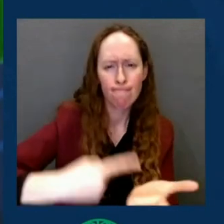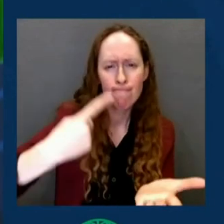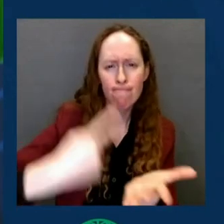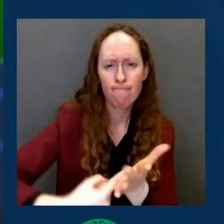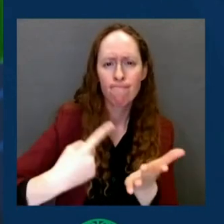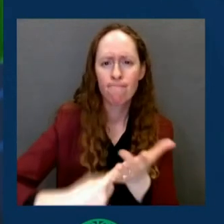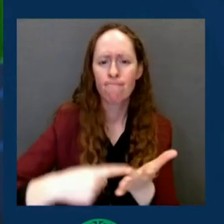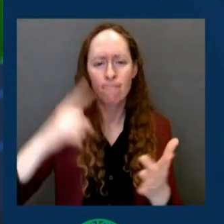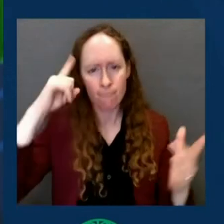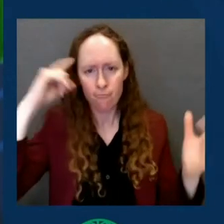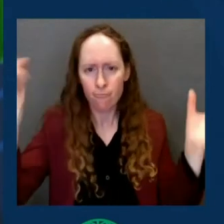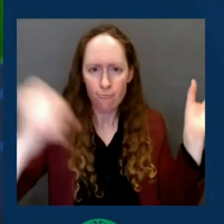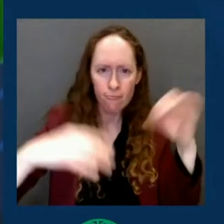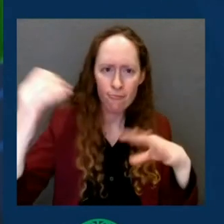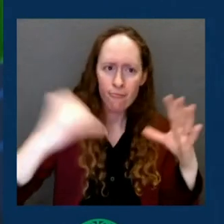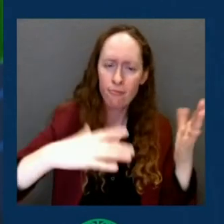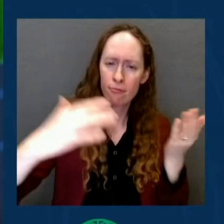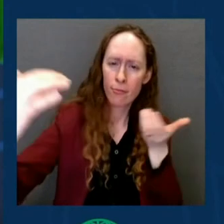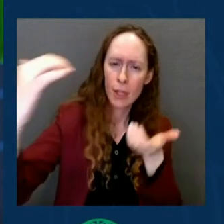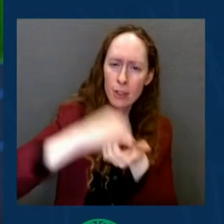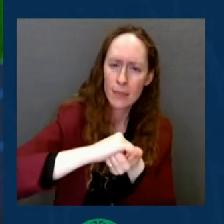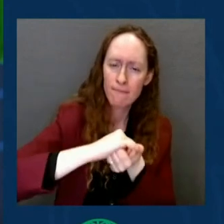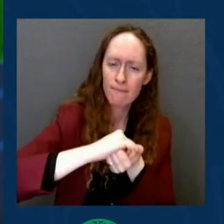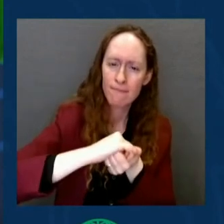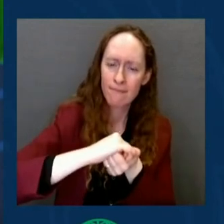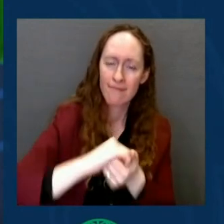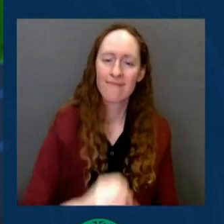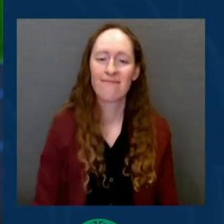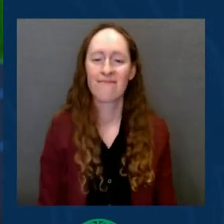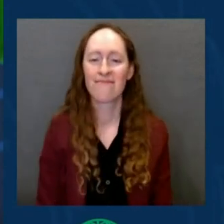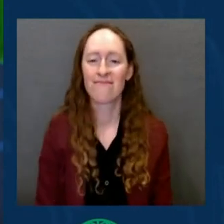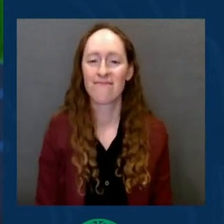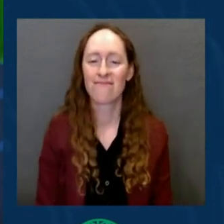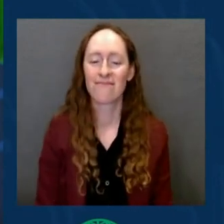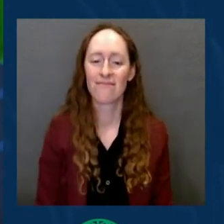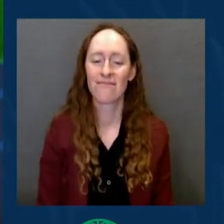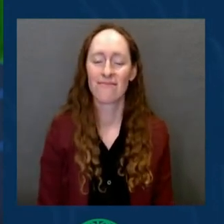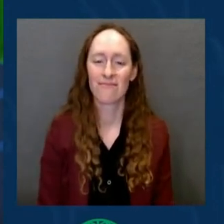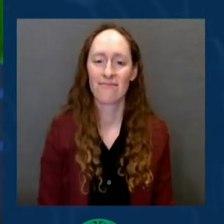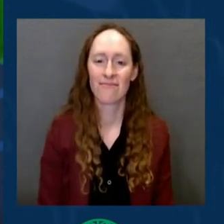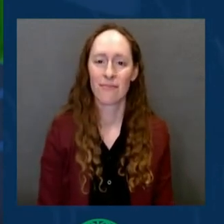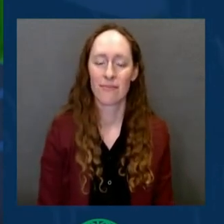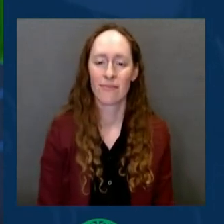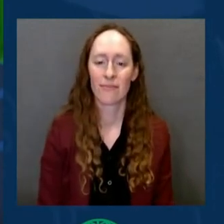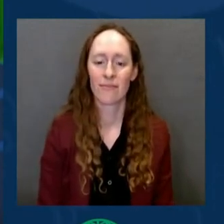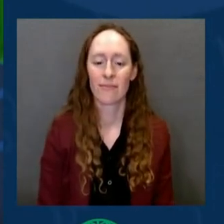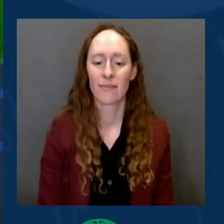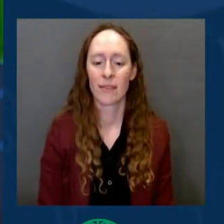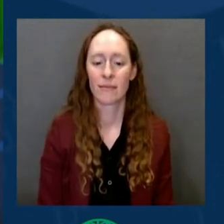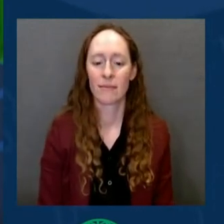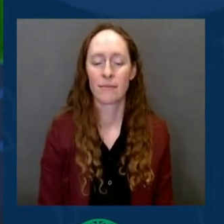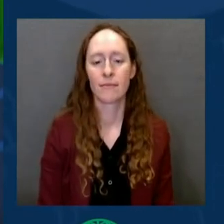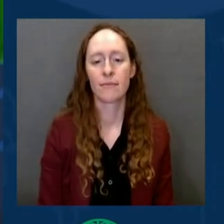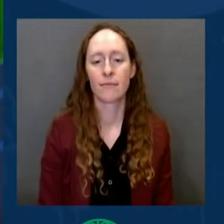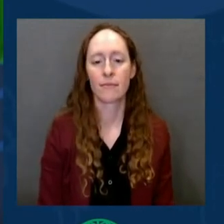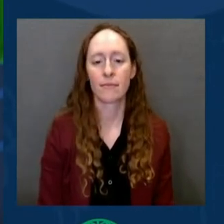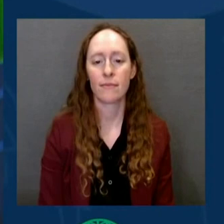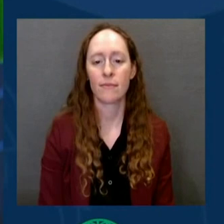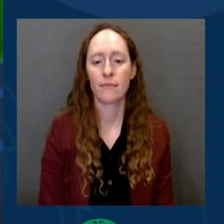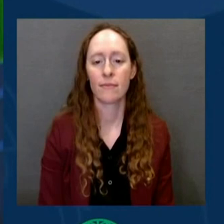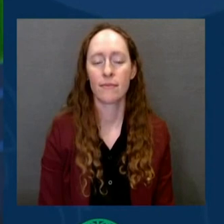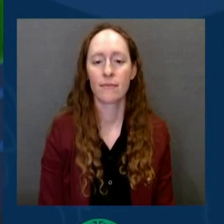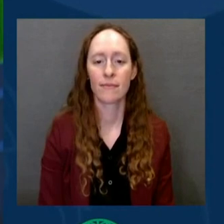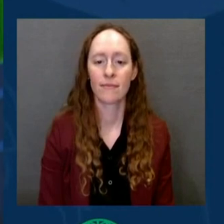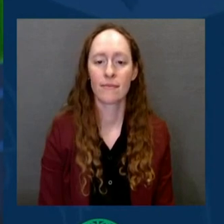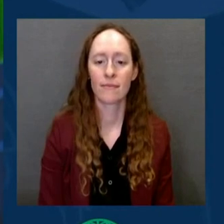strong international relations. In this spirit, Africa calls for the lifting of sanctions which continue